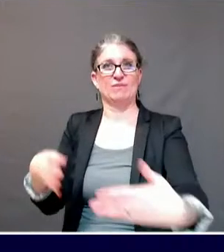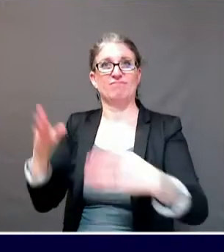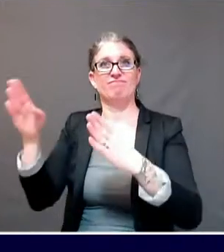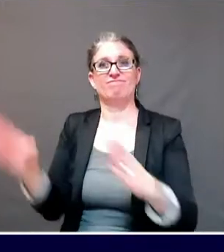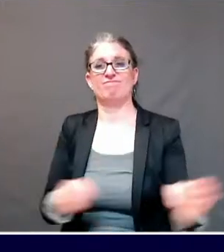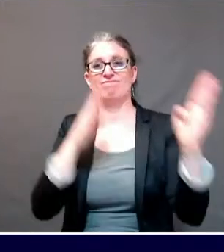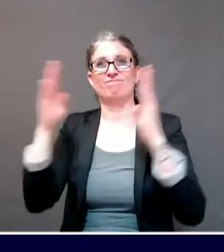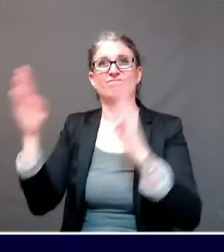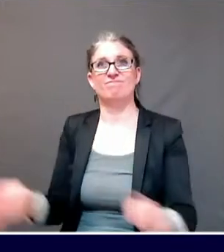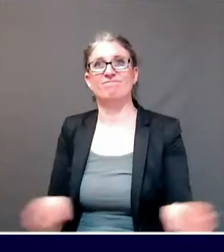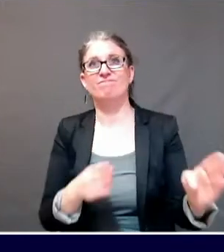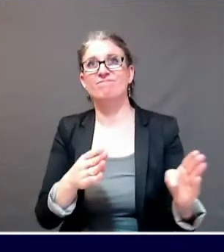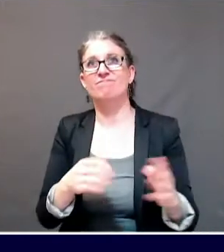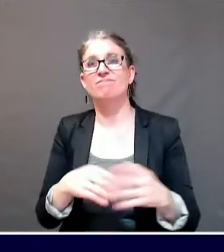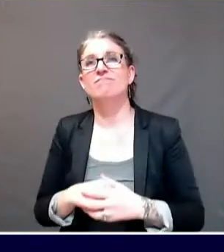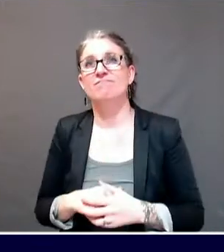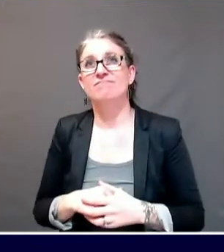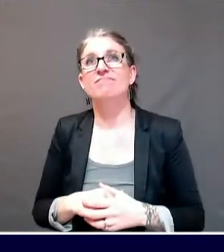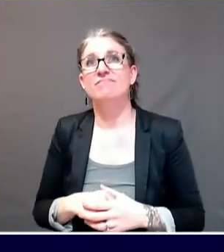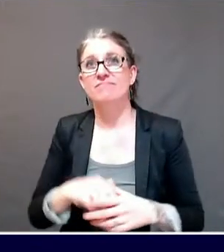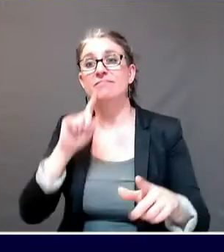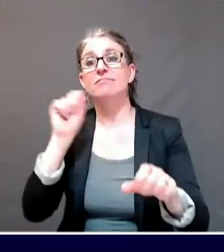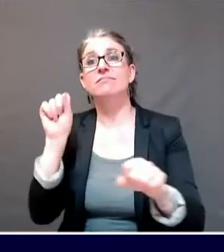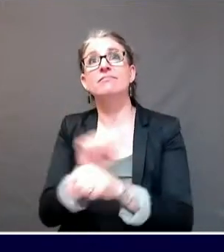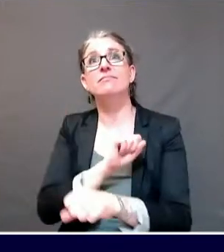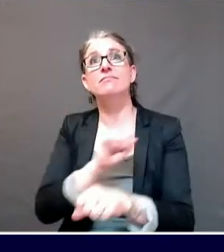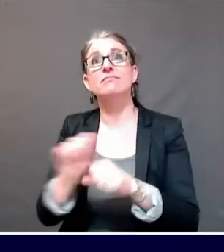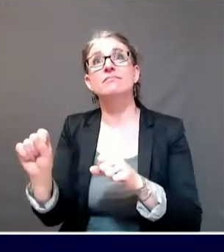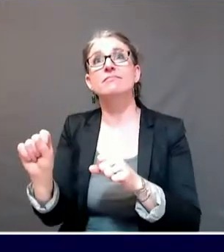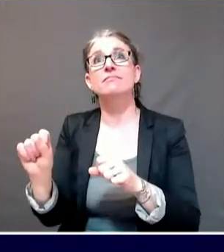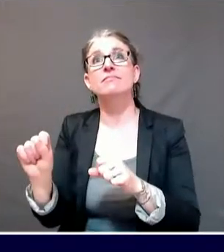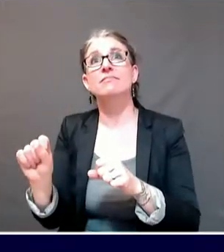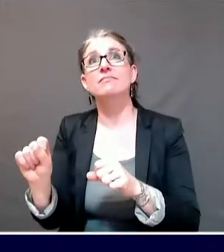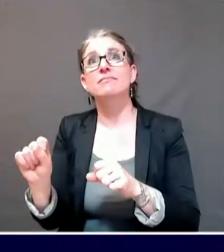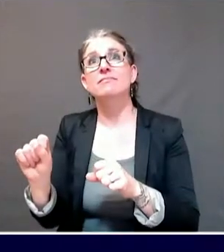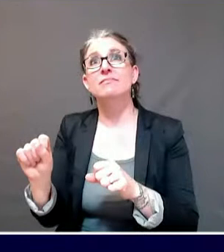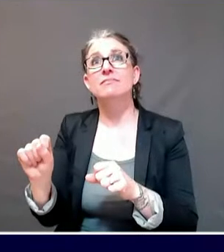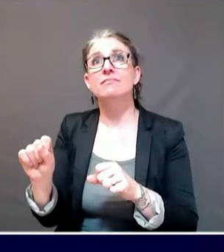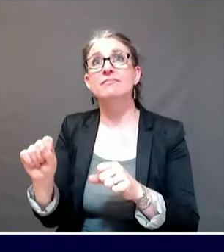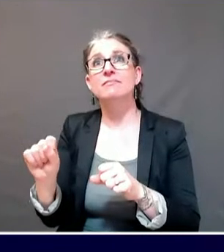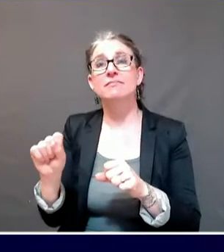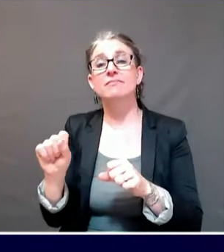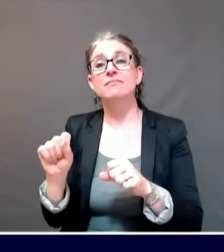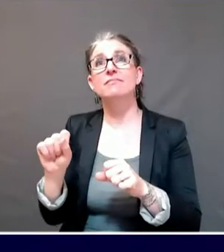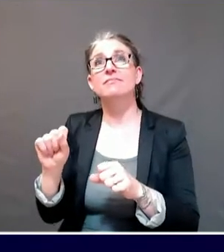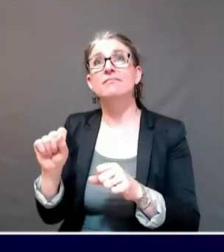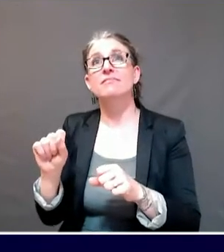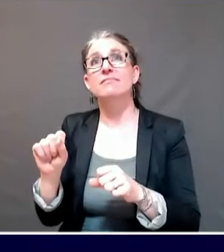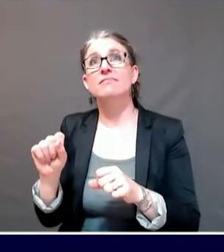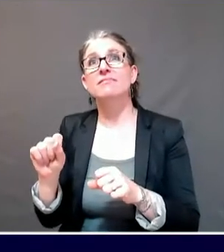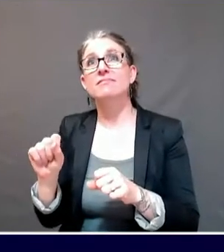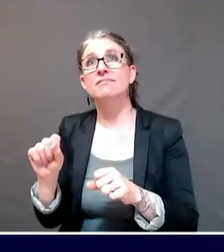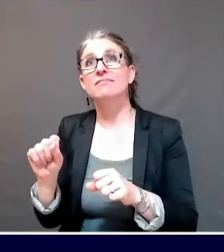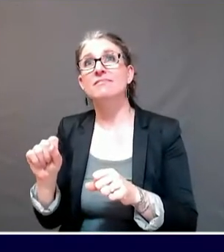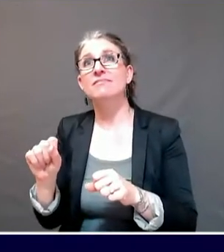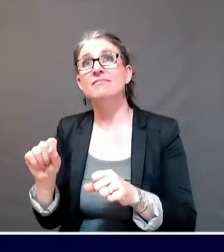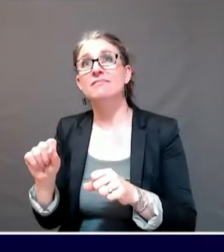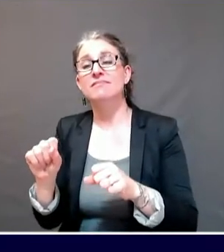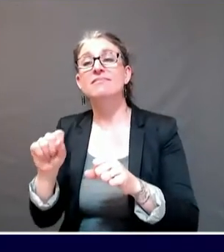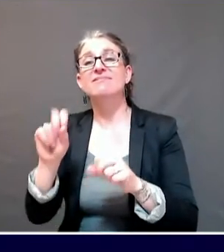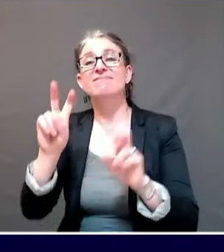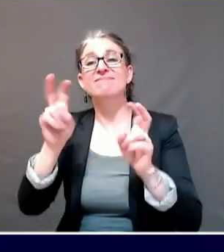again. My view is that we follow the science as we know it, and the science as we know it utilizes studies in